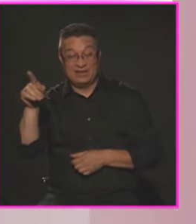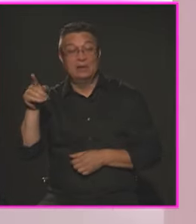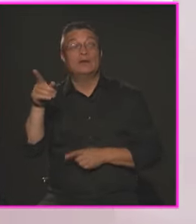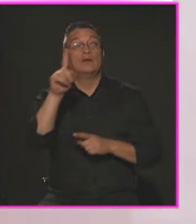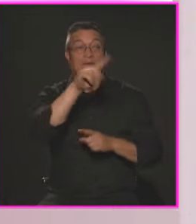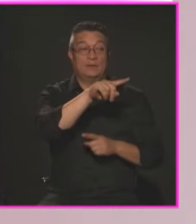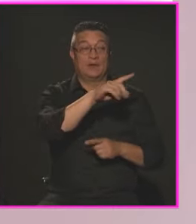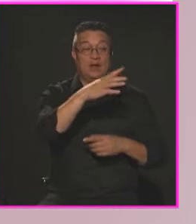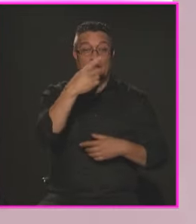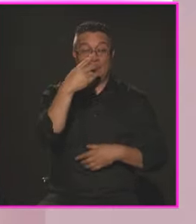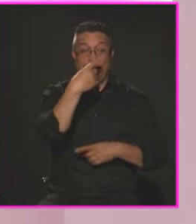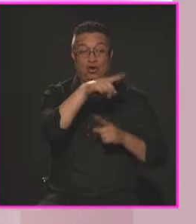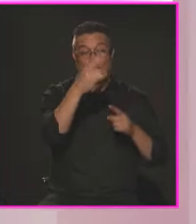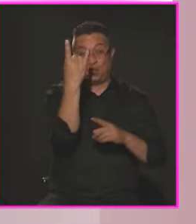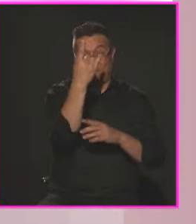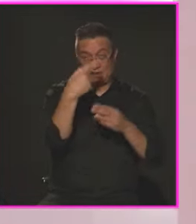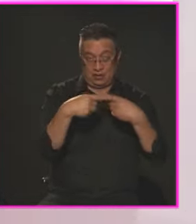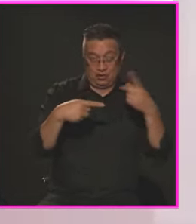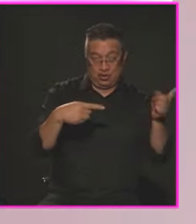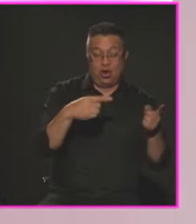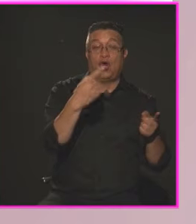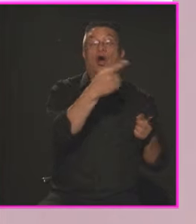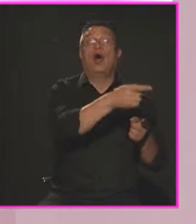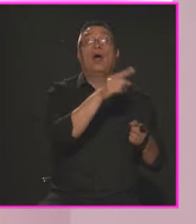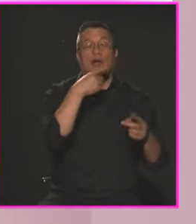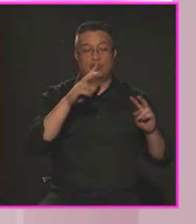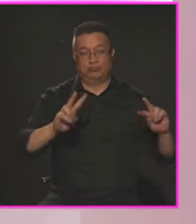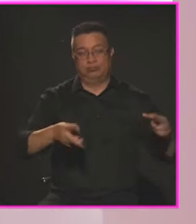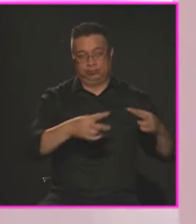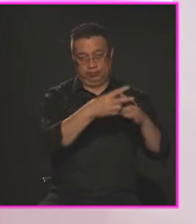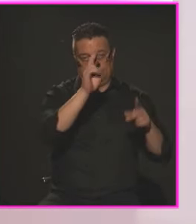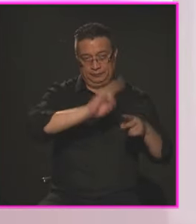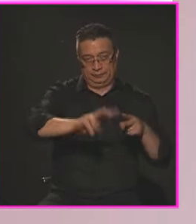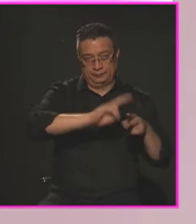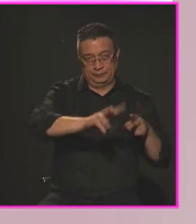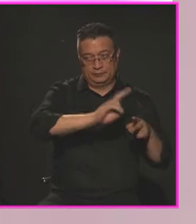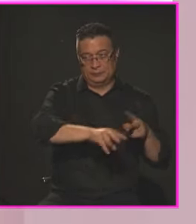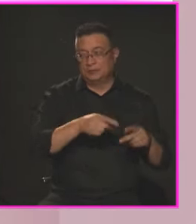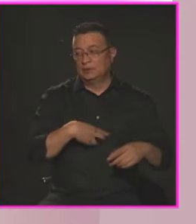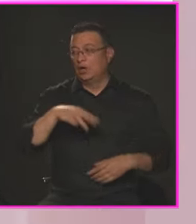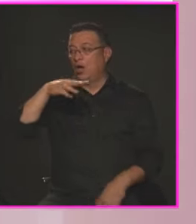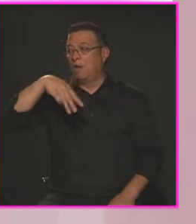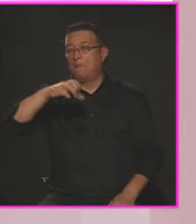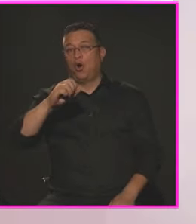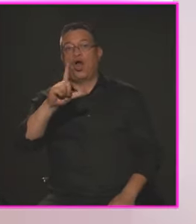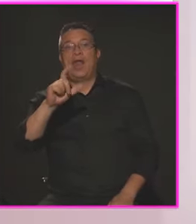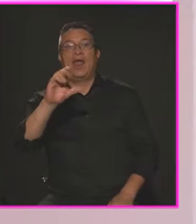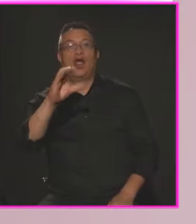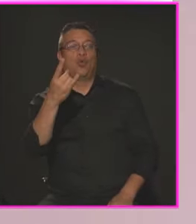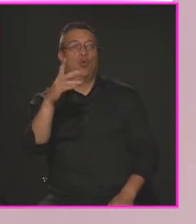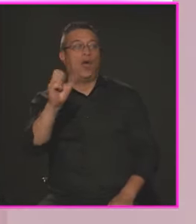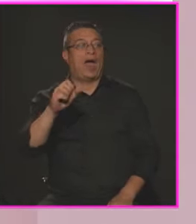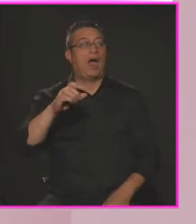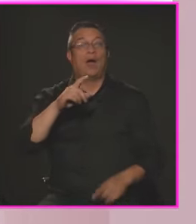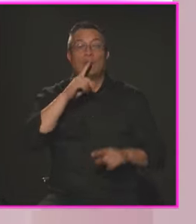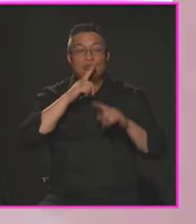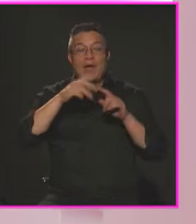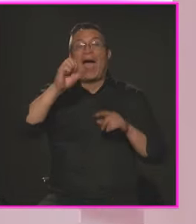a molecular beam of ammonium. The ammonium molecule has a nitrogen atom on one side or the other